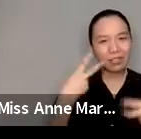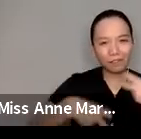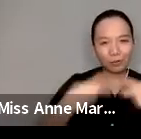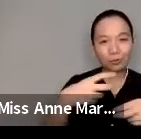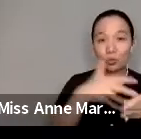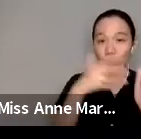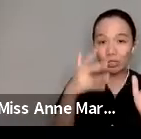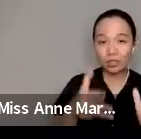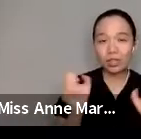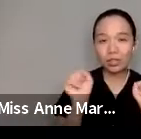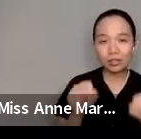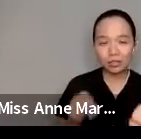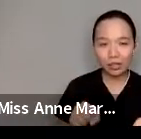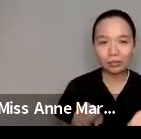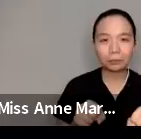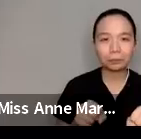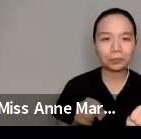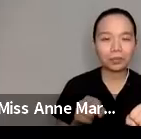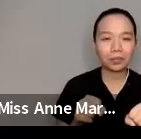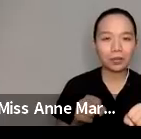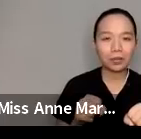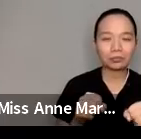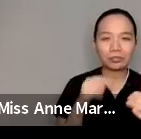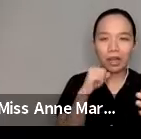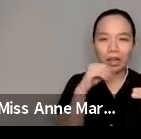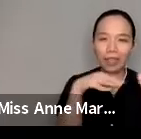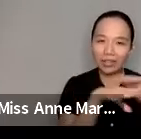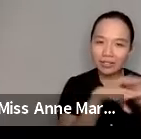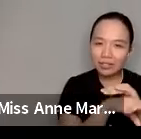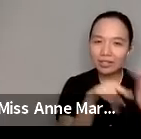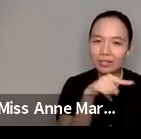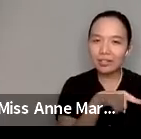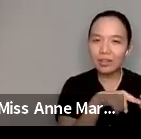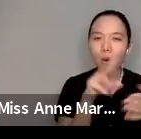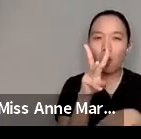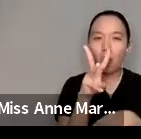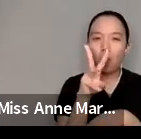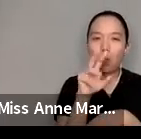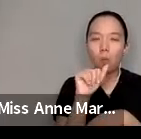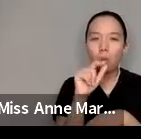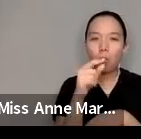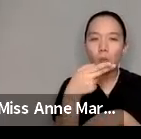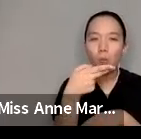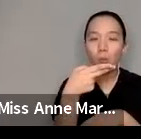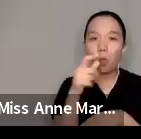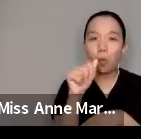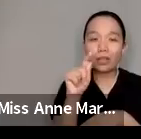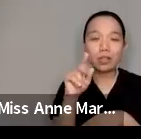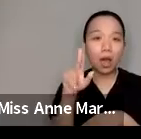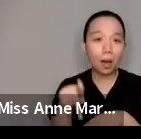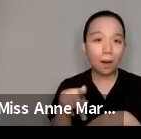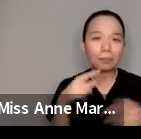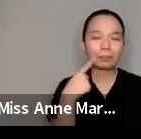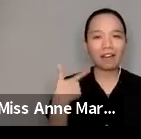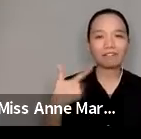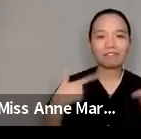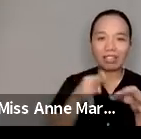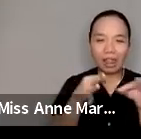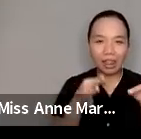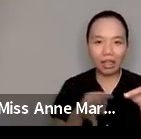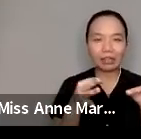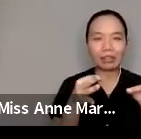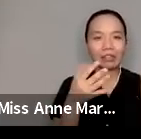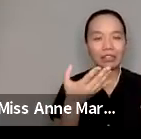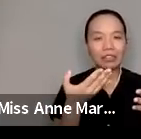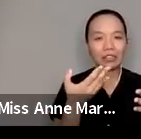cannot simultaneously access WhatsApp. There were often delays in providing responses to the material I gave to